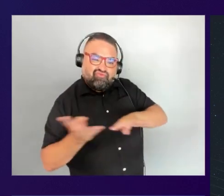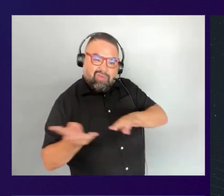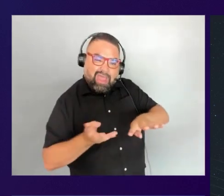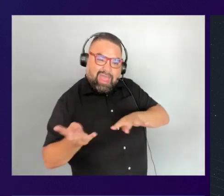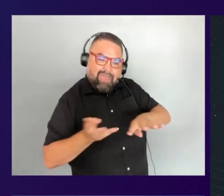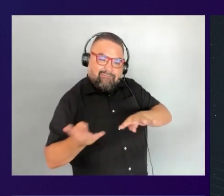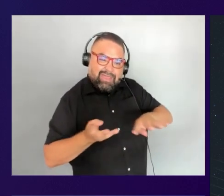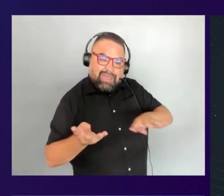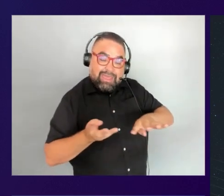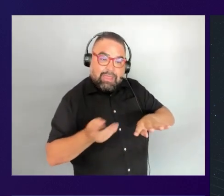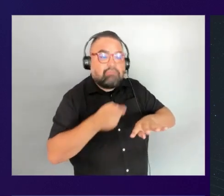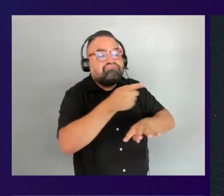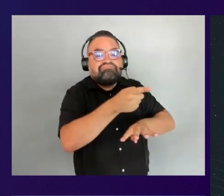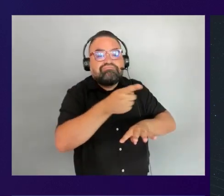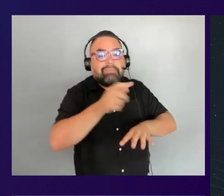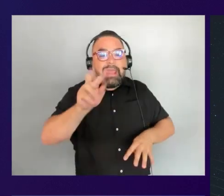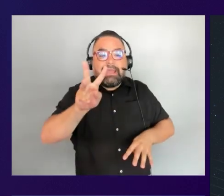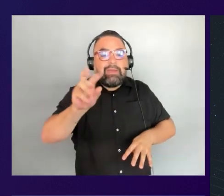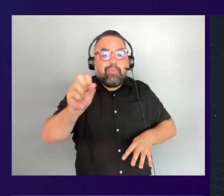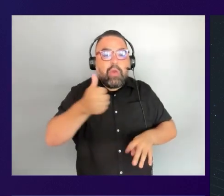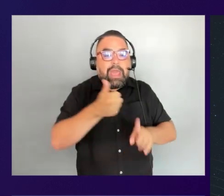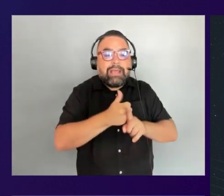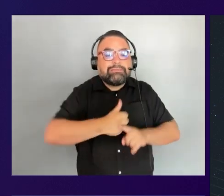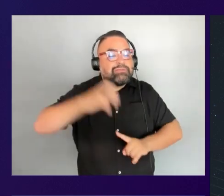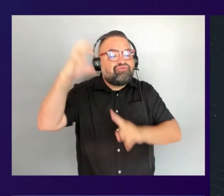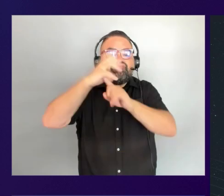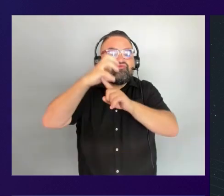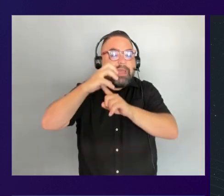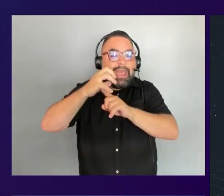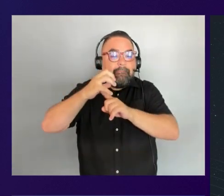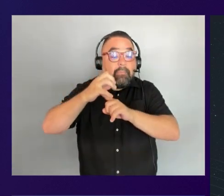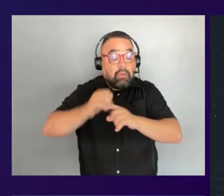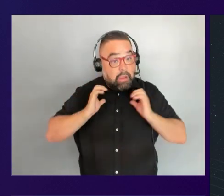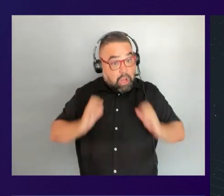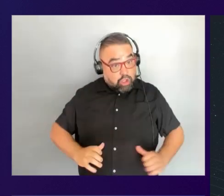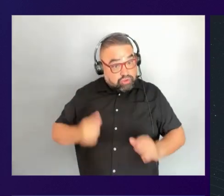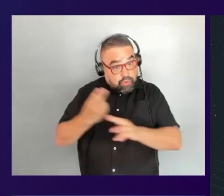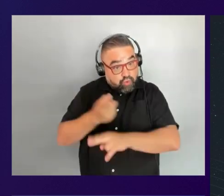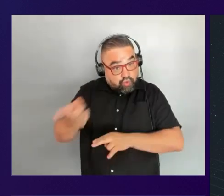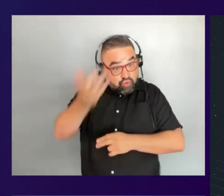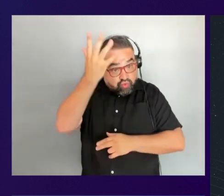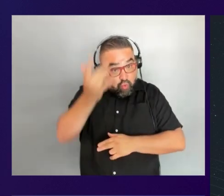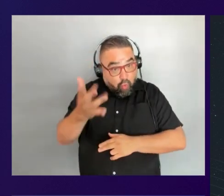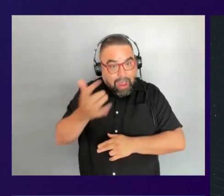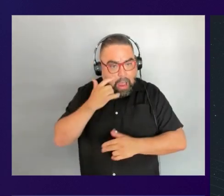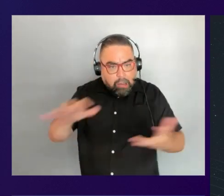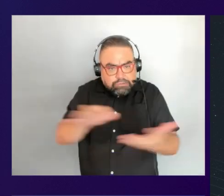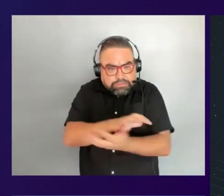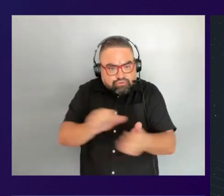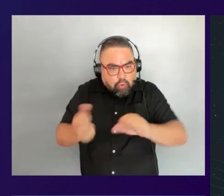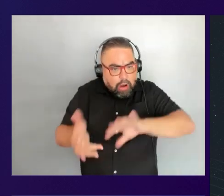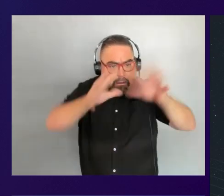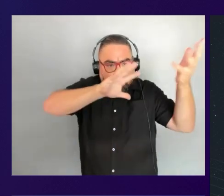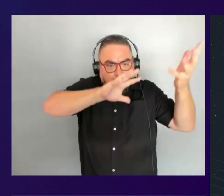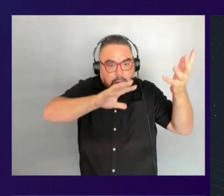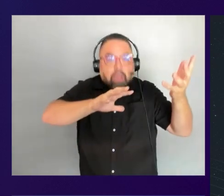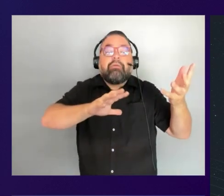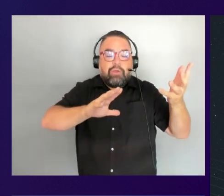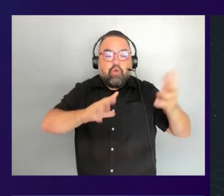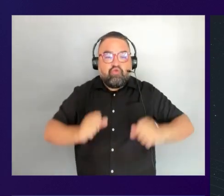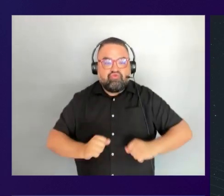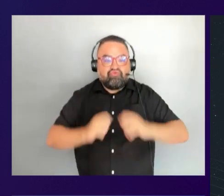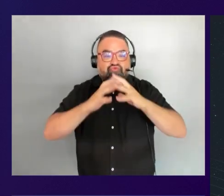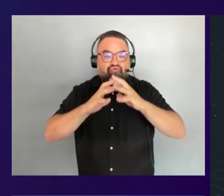future. Atlassian is better supporting its customers also by utilizing the built-in disaster recovery and high availability characteristics